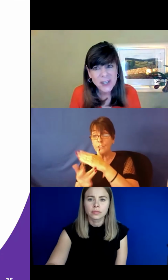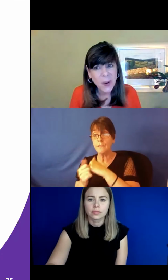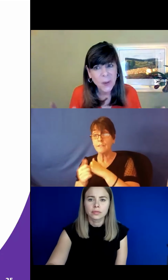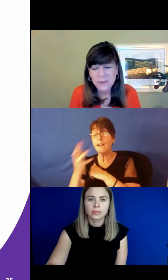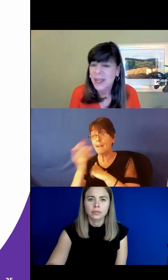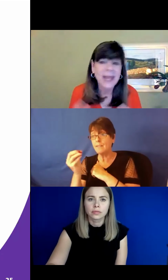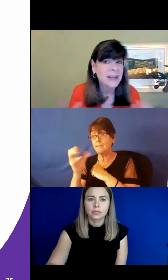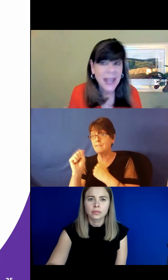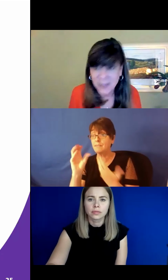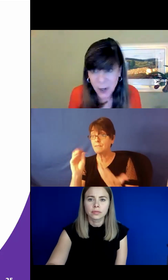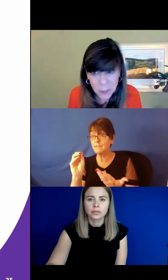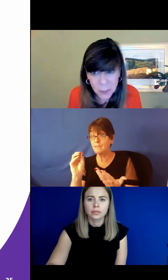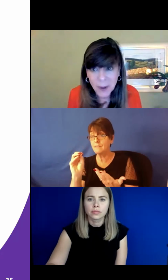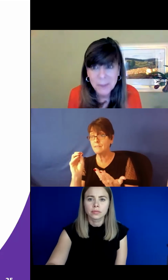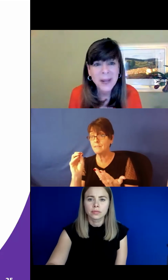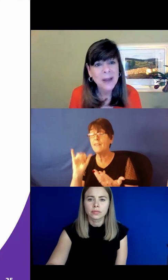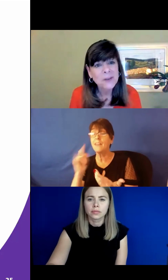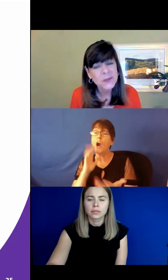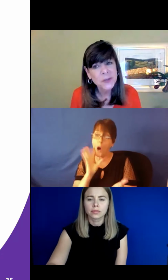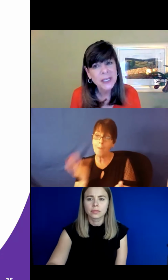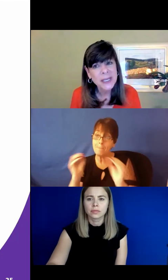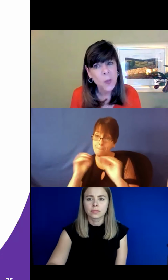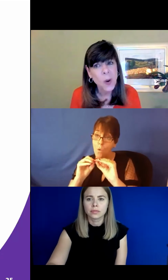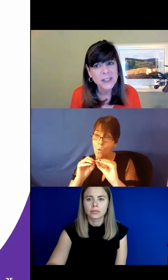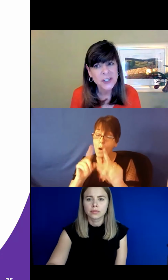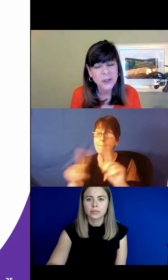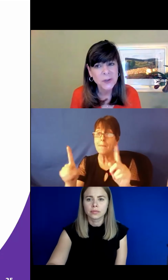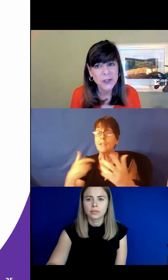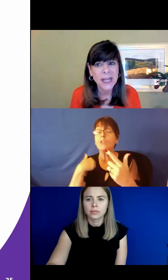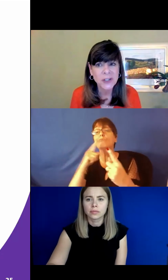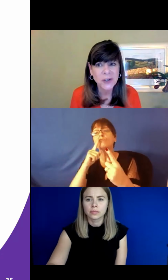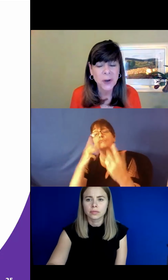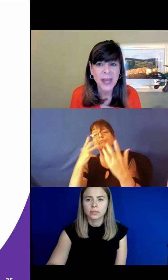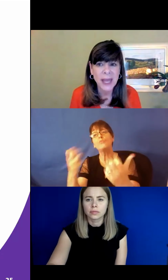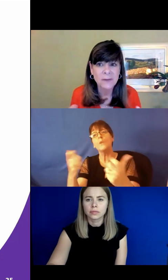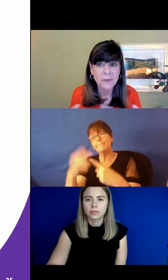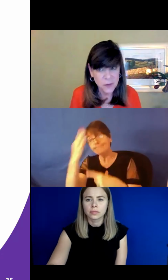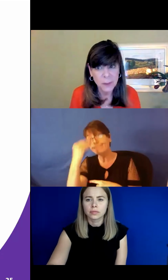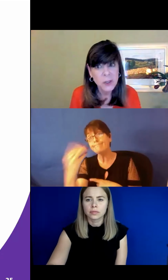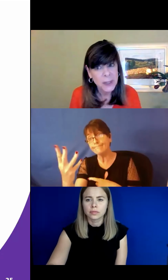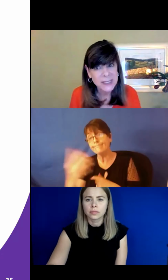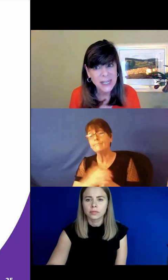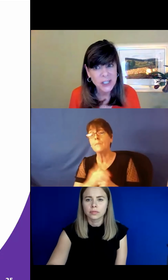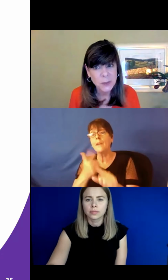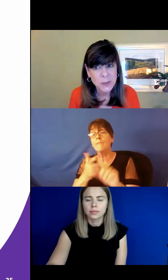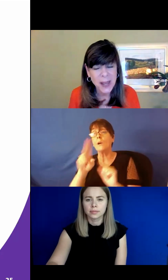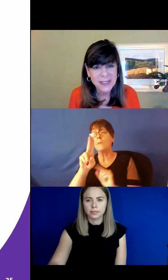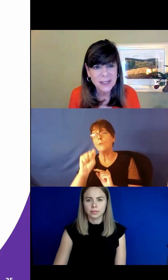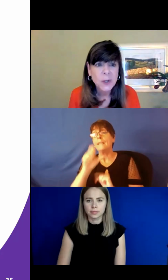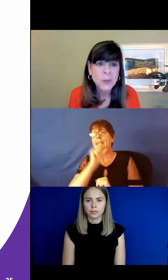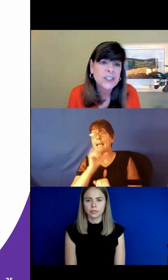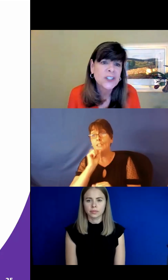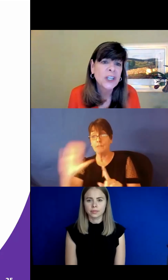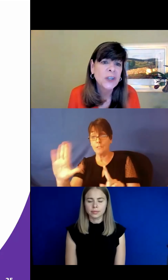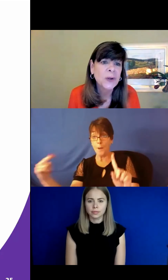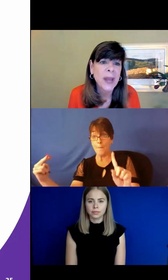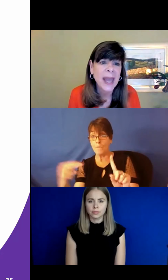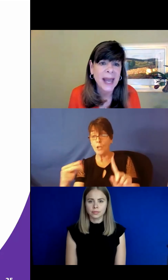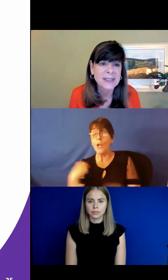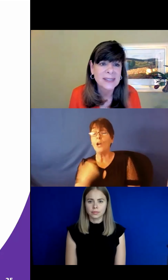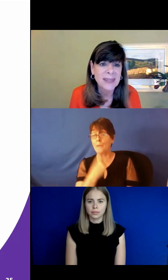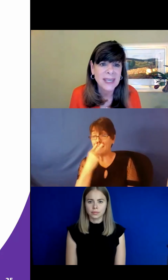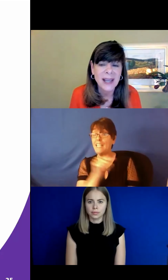And there are more, but I just really want to let you know that from US Aging's perspective, we see